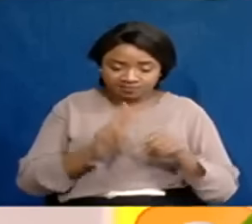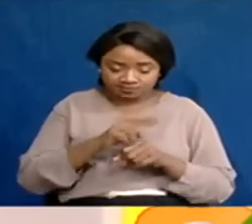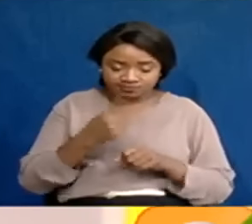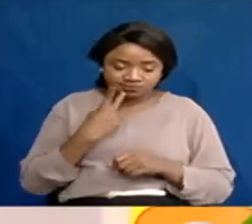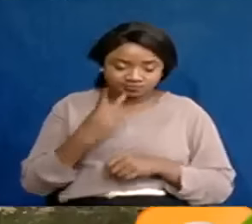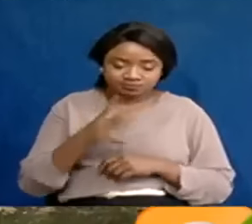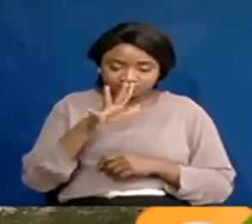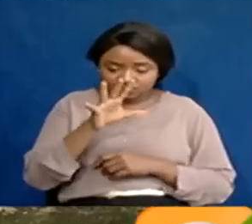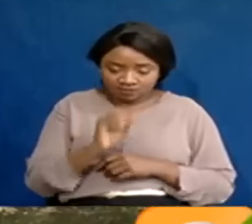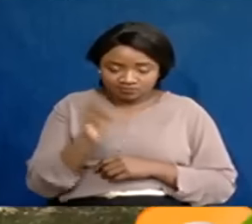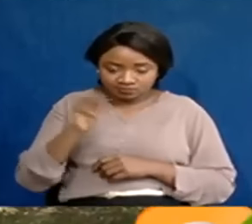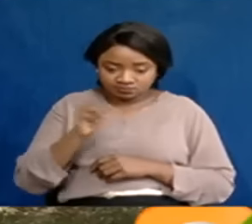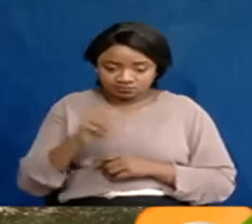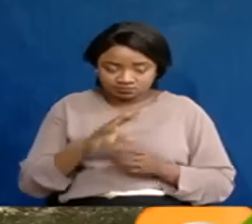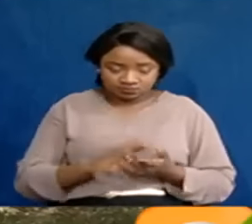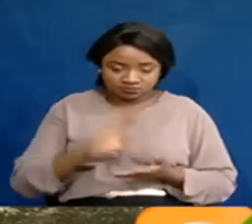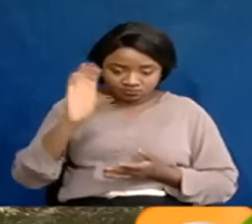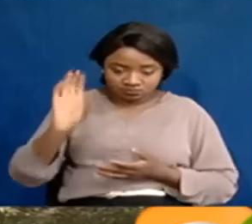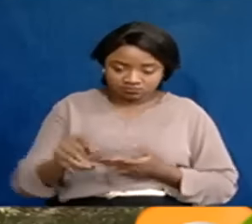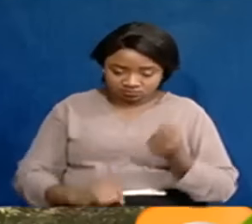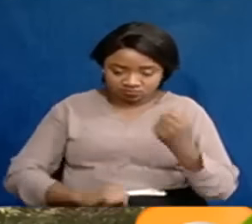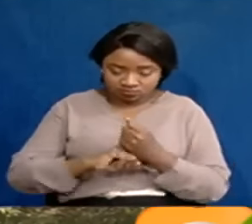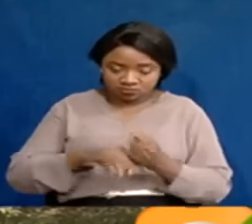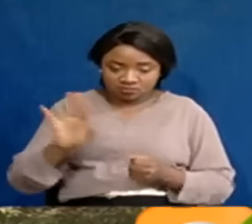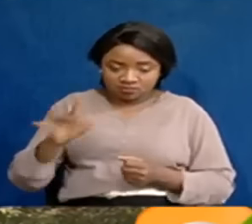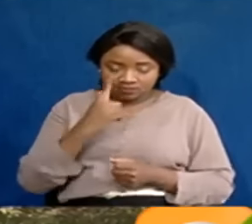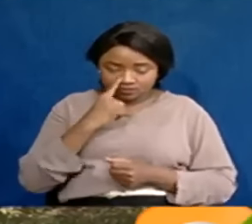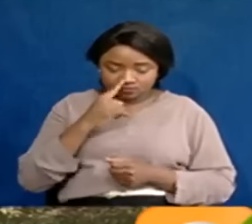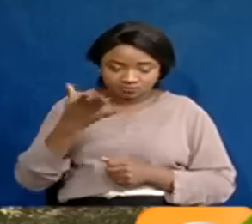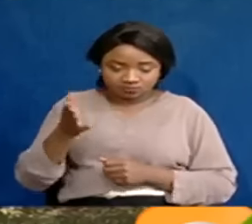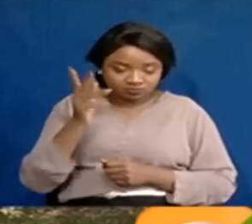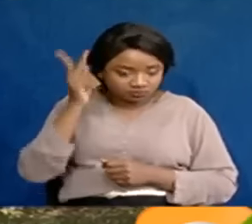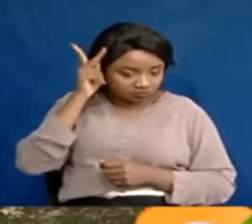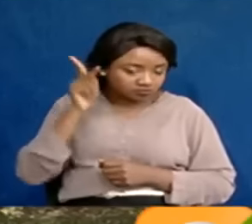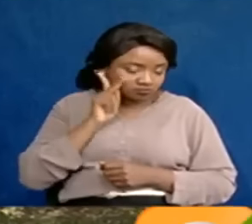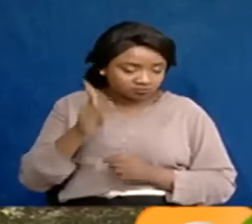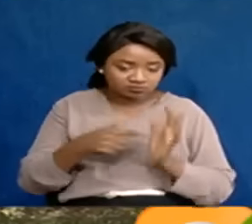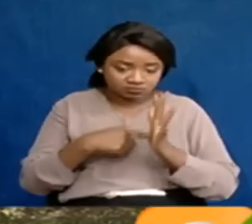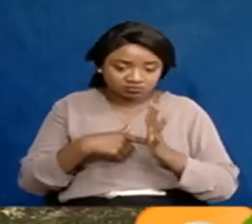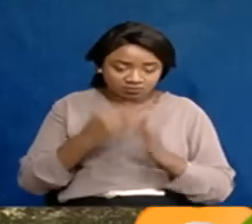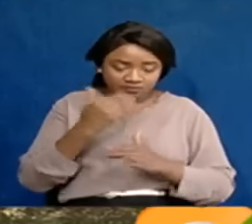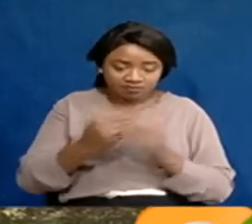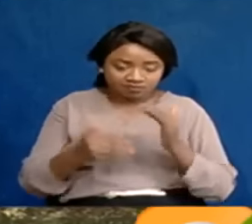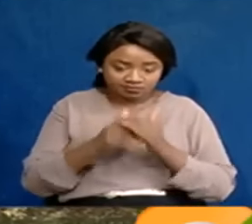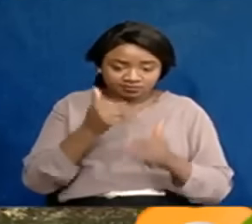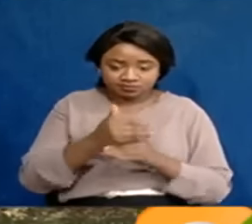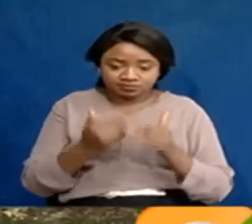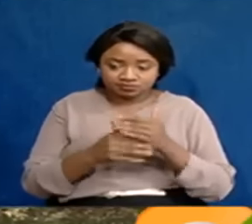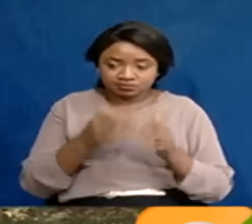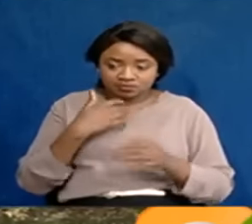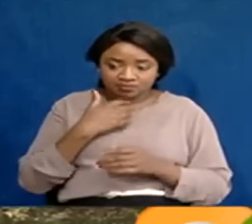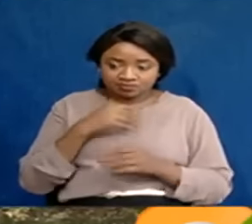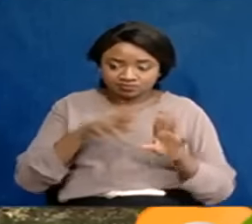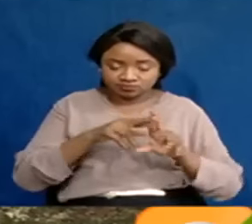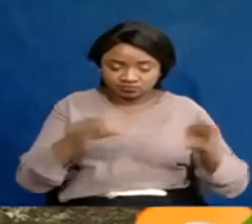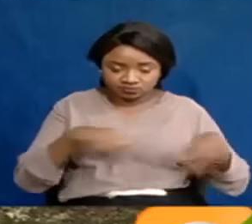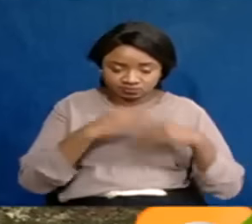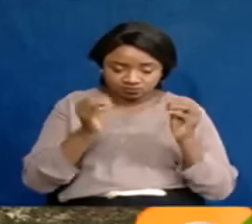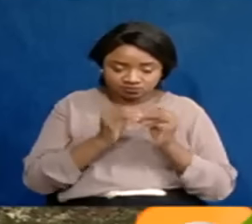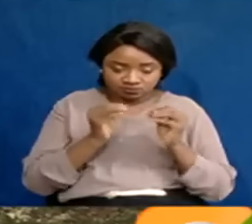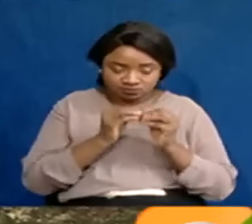million shillings to give a facelift to his current residence. These included the construction of a 50-seater cabinet meeting room,